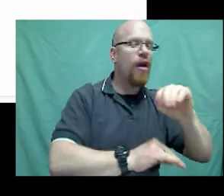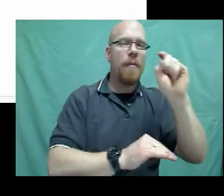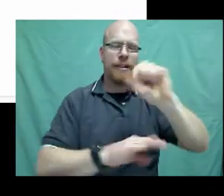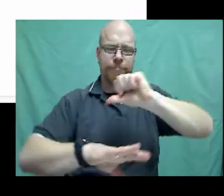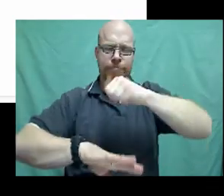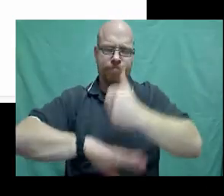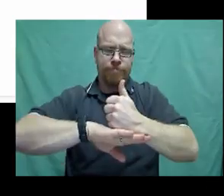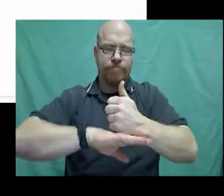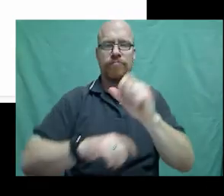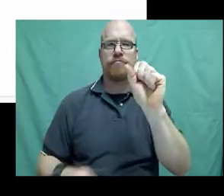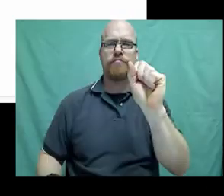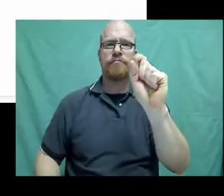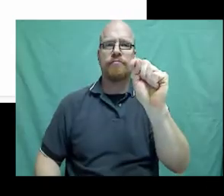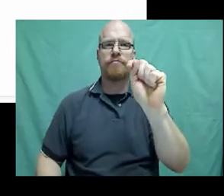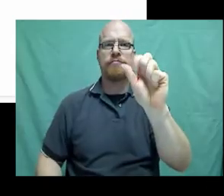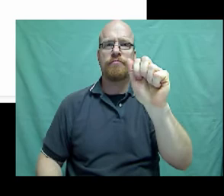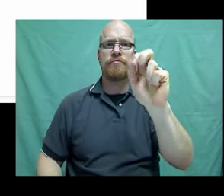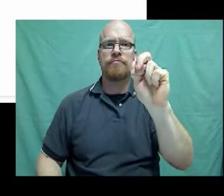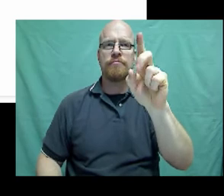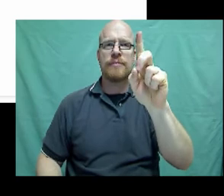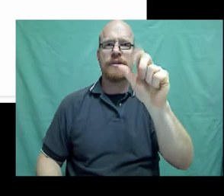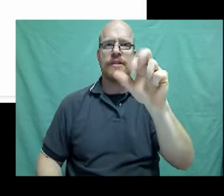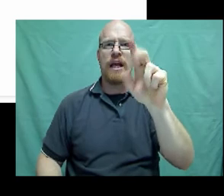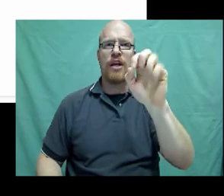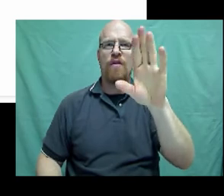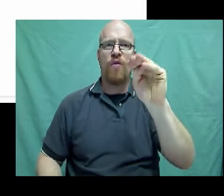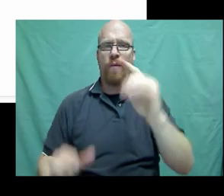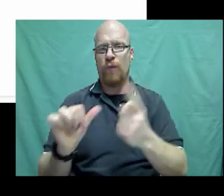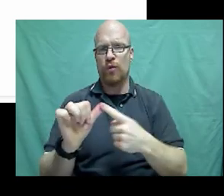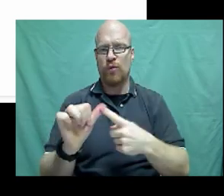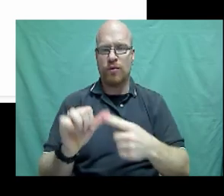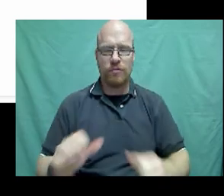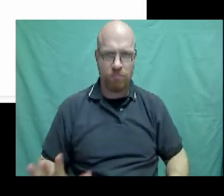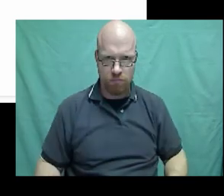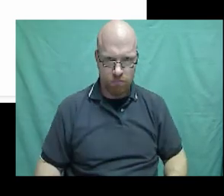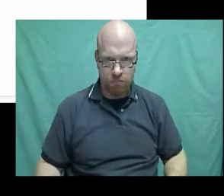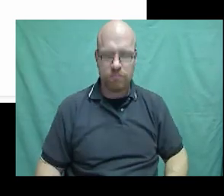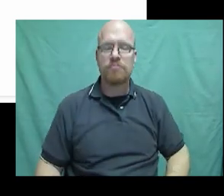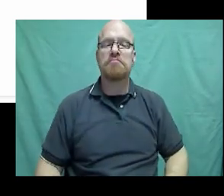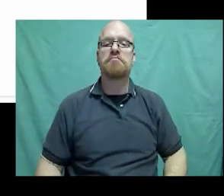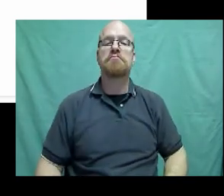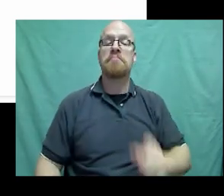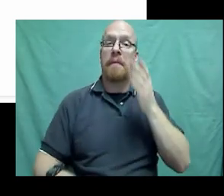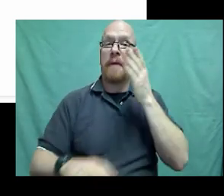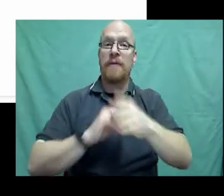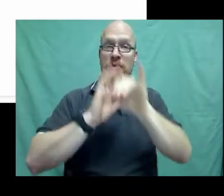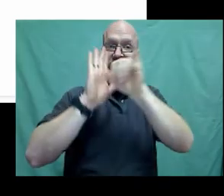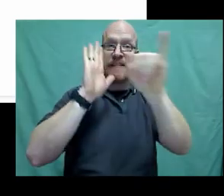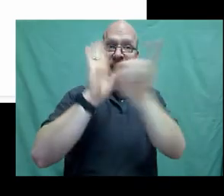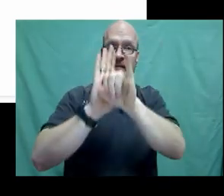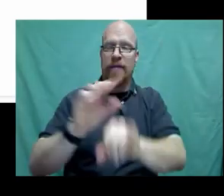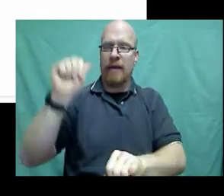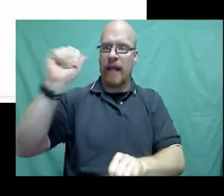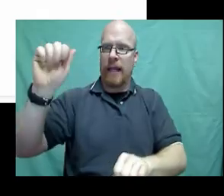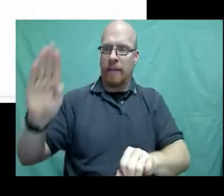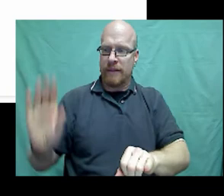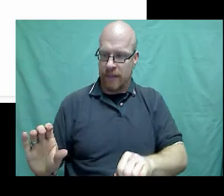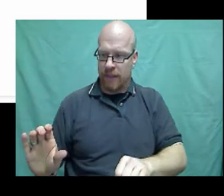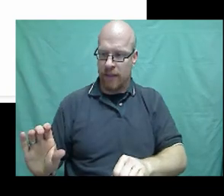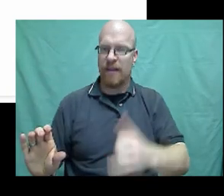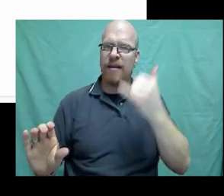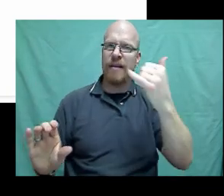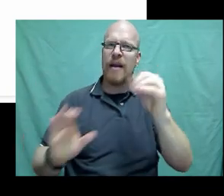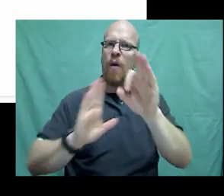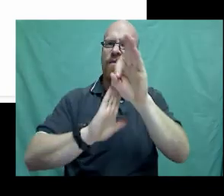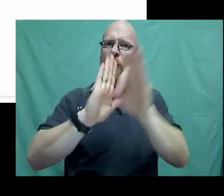If this is in the wrong order, if your B term is in the right place, you have to rearrange your equation to be in standard form first. Once you've